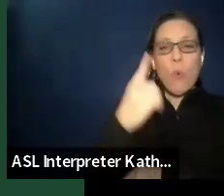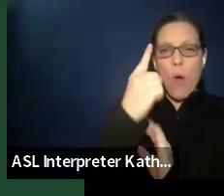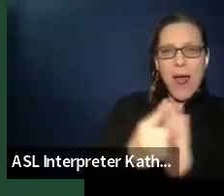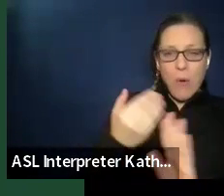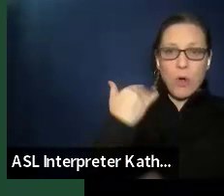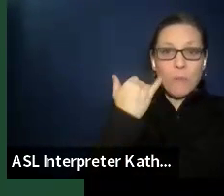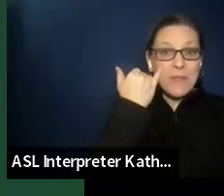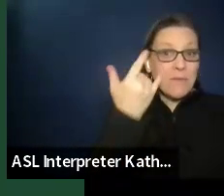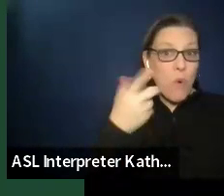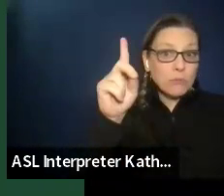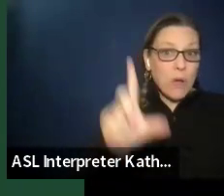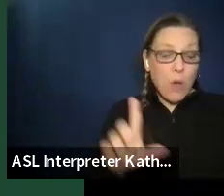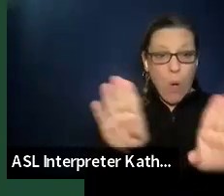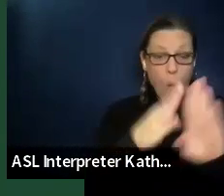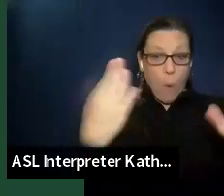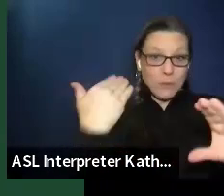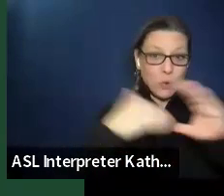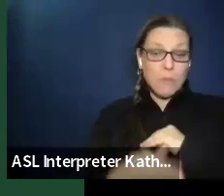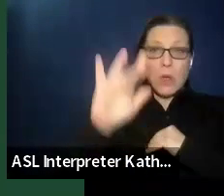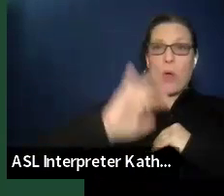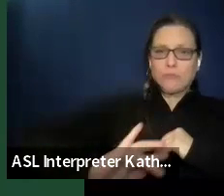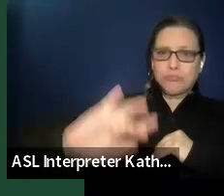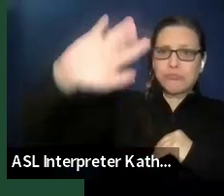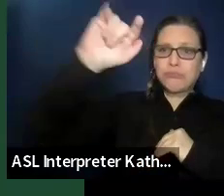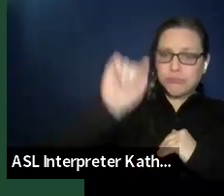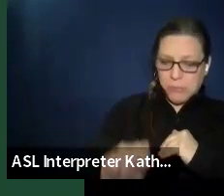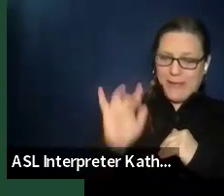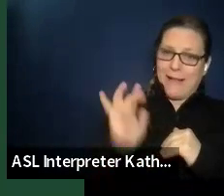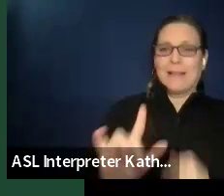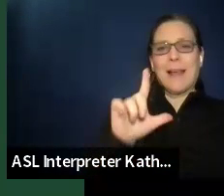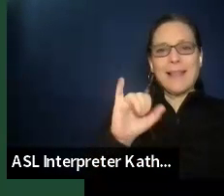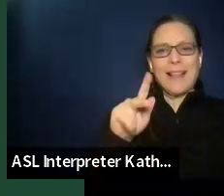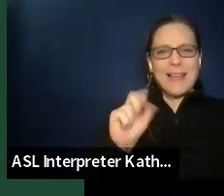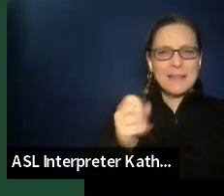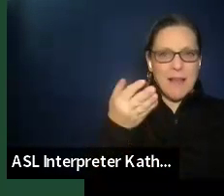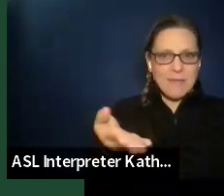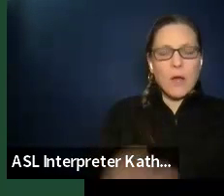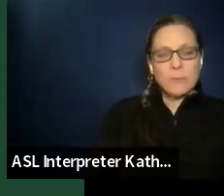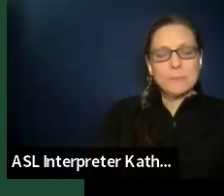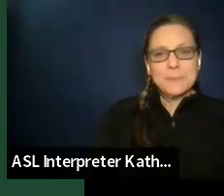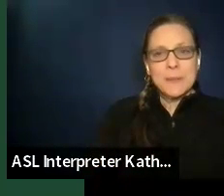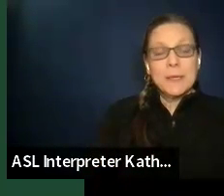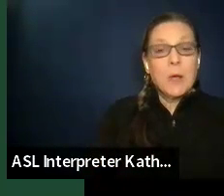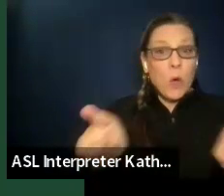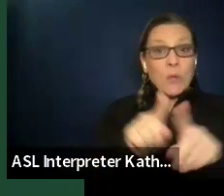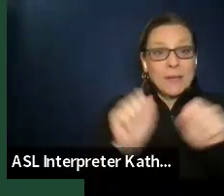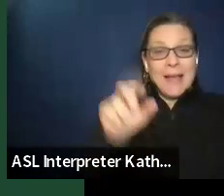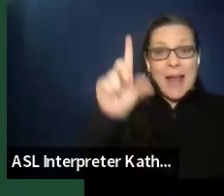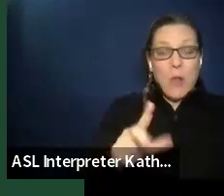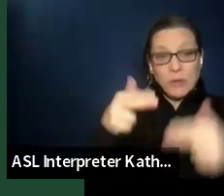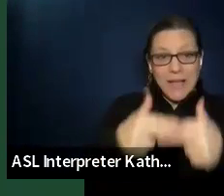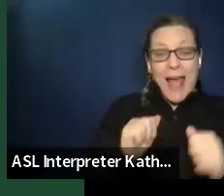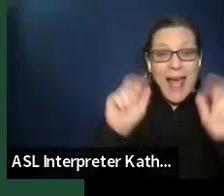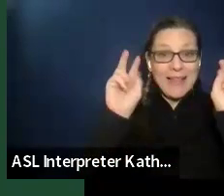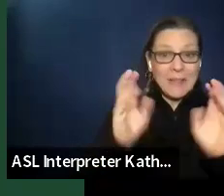download them, please open that email, scroll to the bottom, and click on the links located there. You can also download the slides and